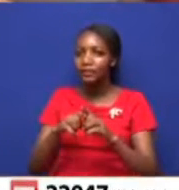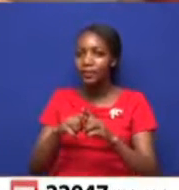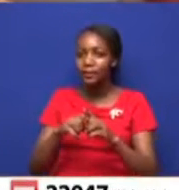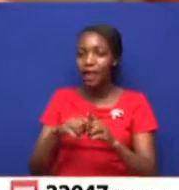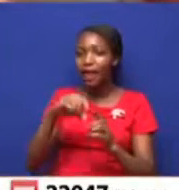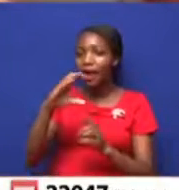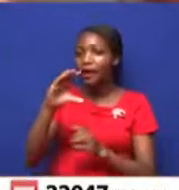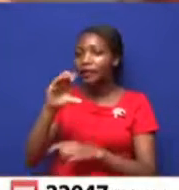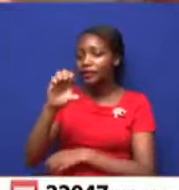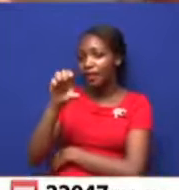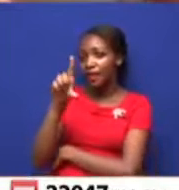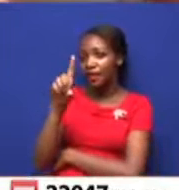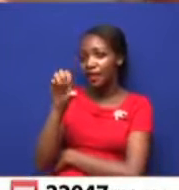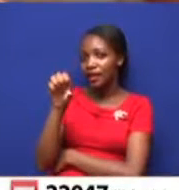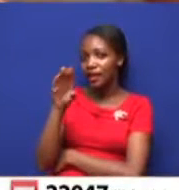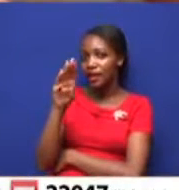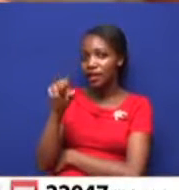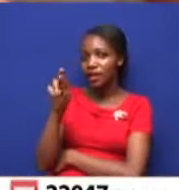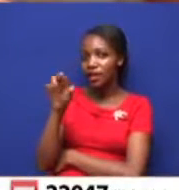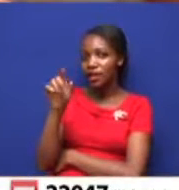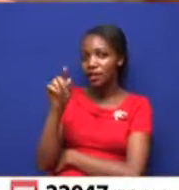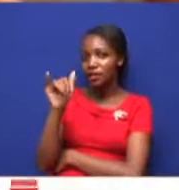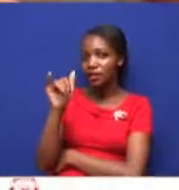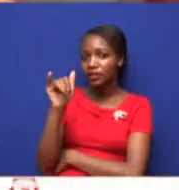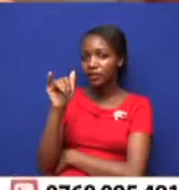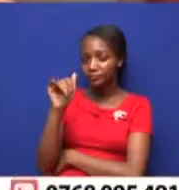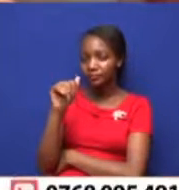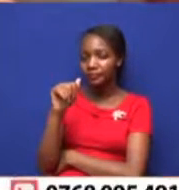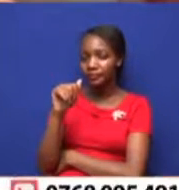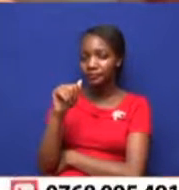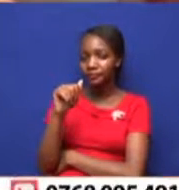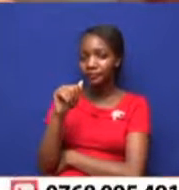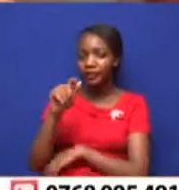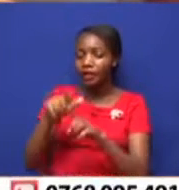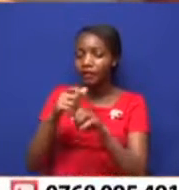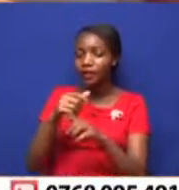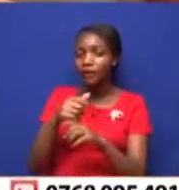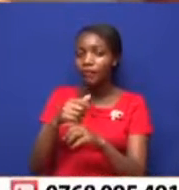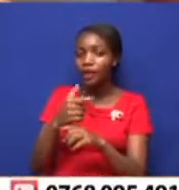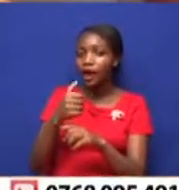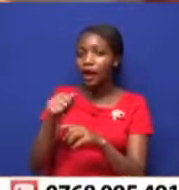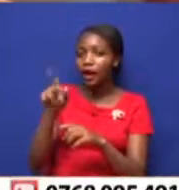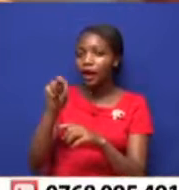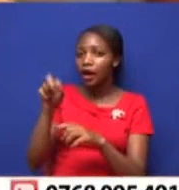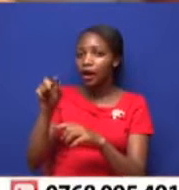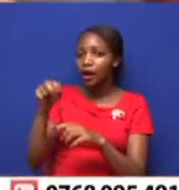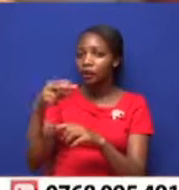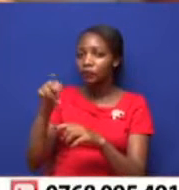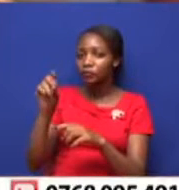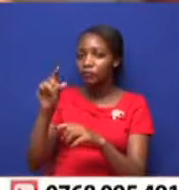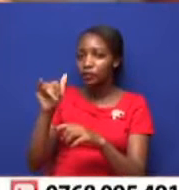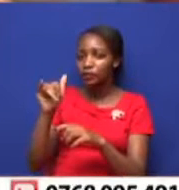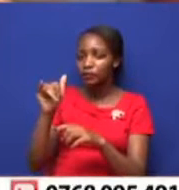think couples can actually balance that? Antony, maybe I can hear from you. All right. I guess, like I mentioned,